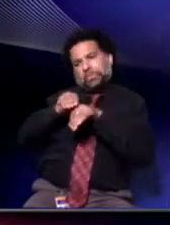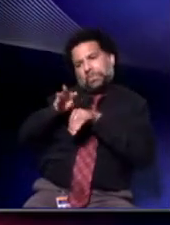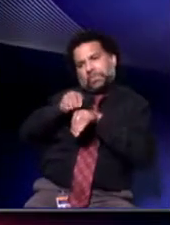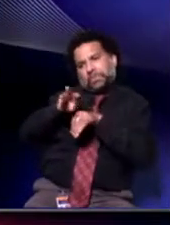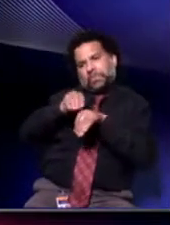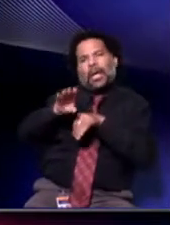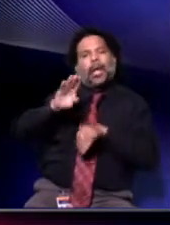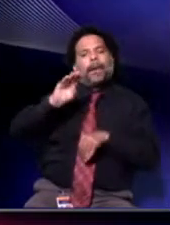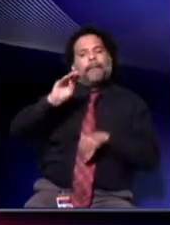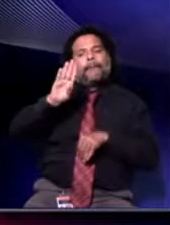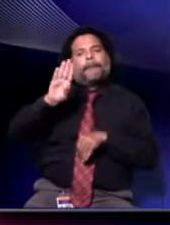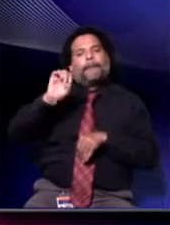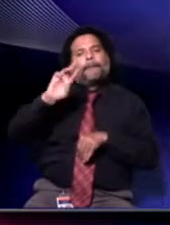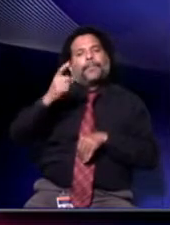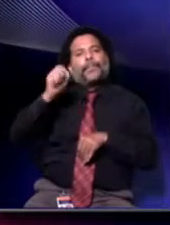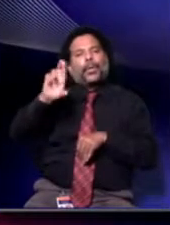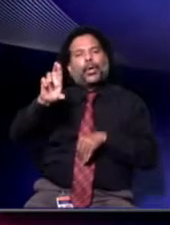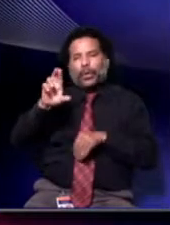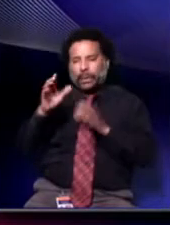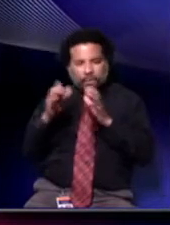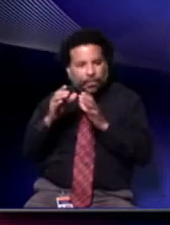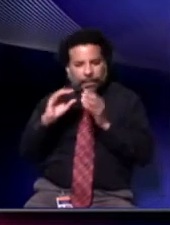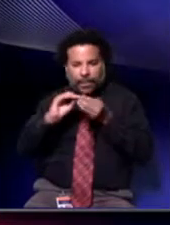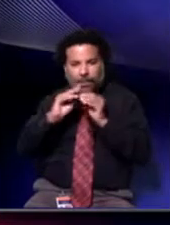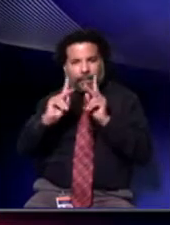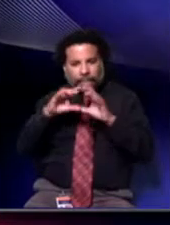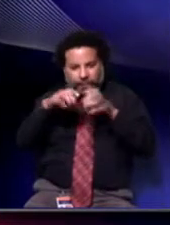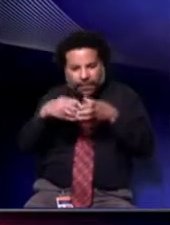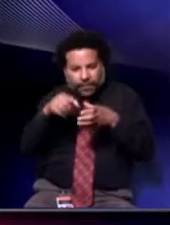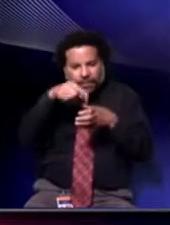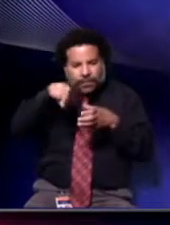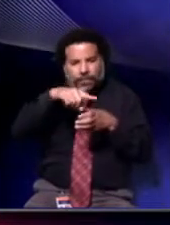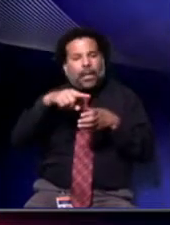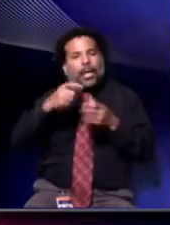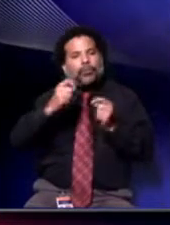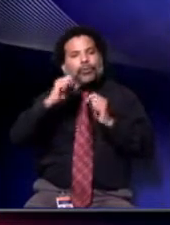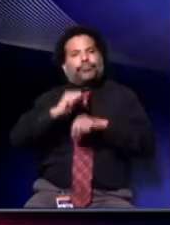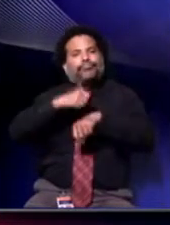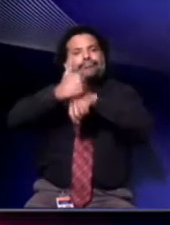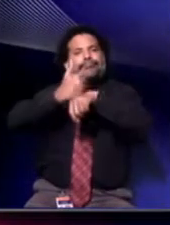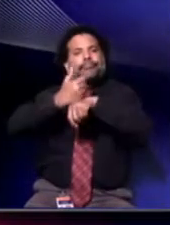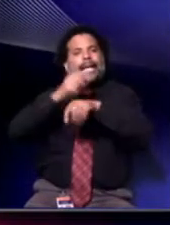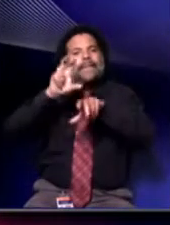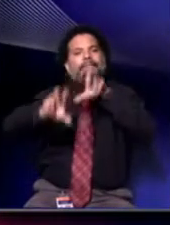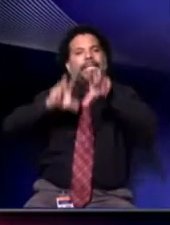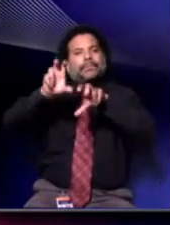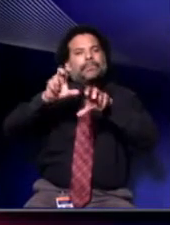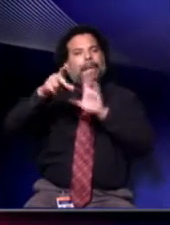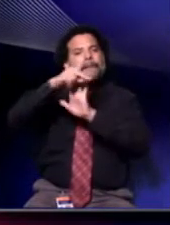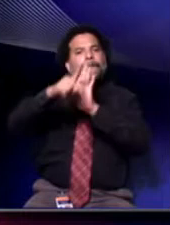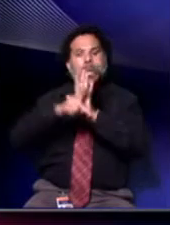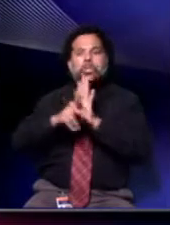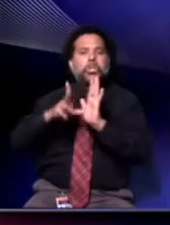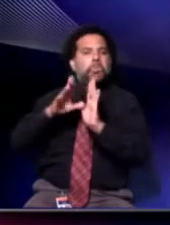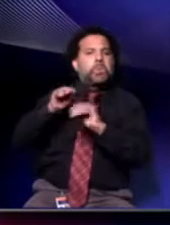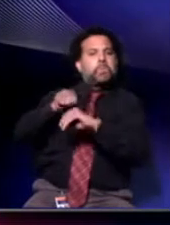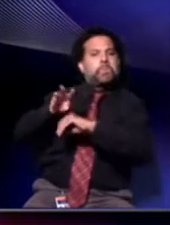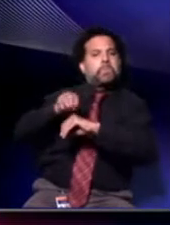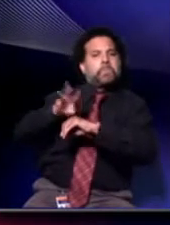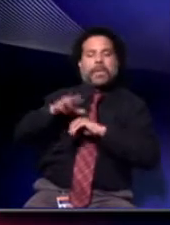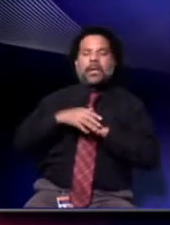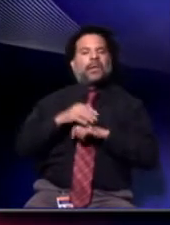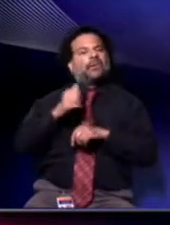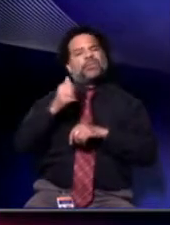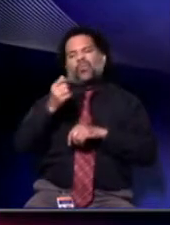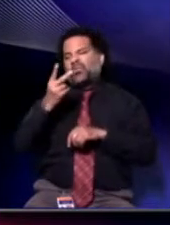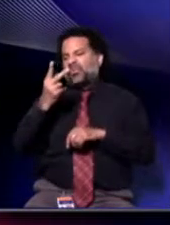Mr. Berger and a small group of individuals to create an investment policy. Some years later, we created